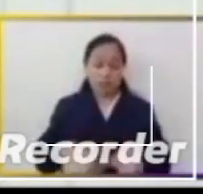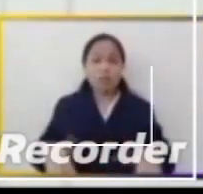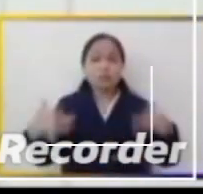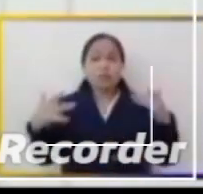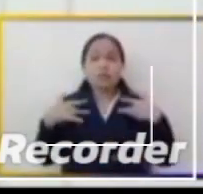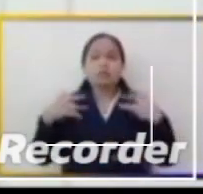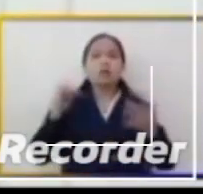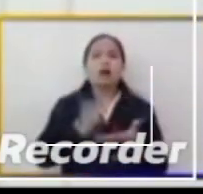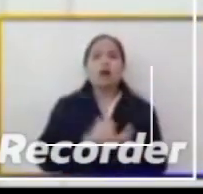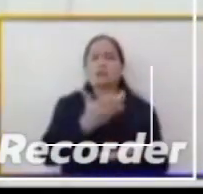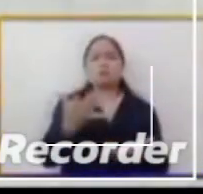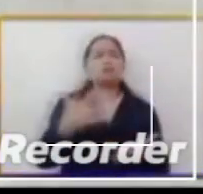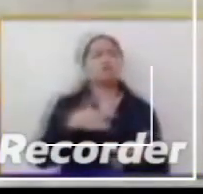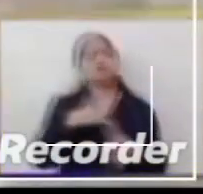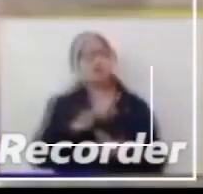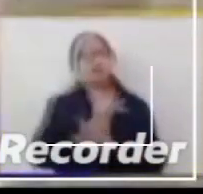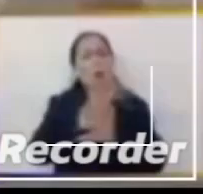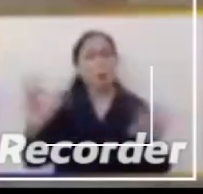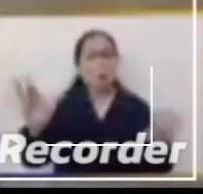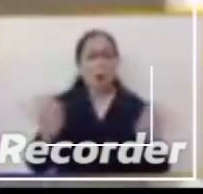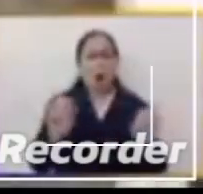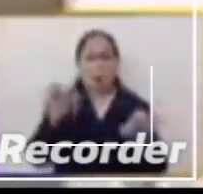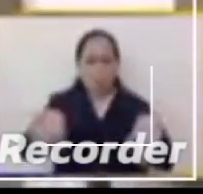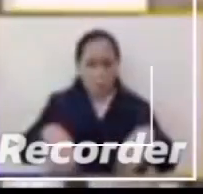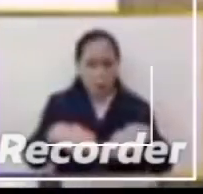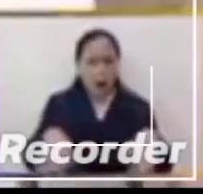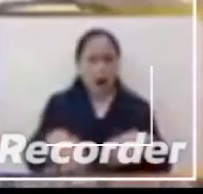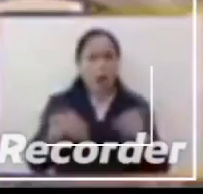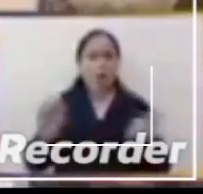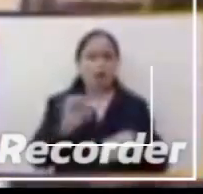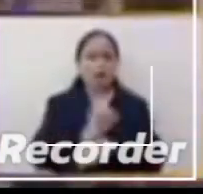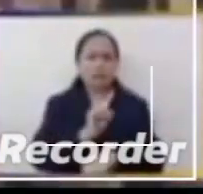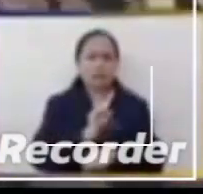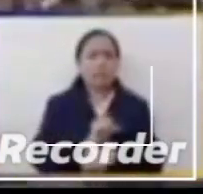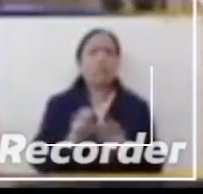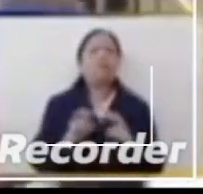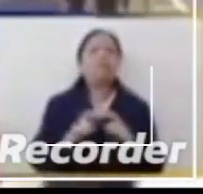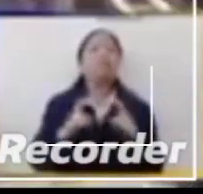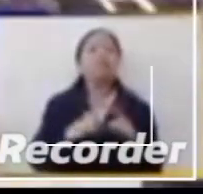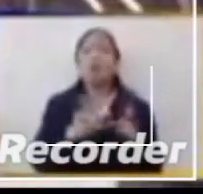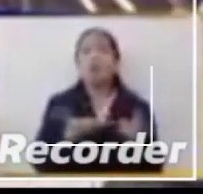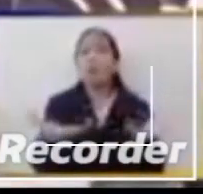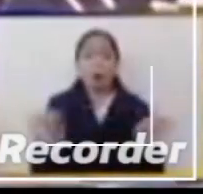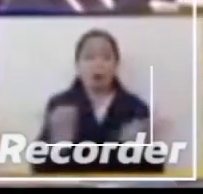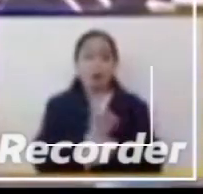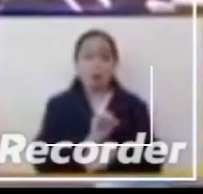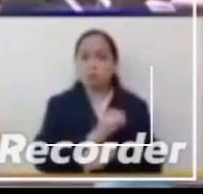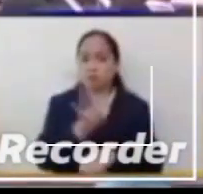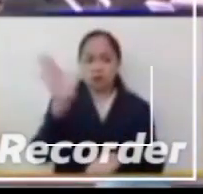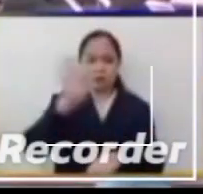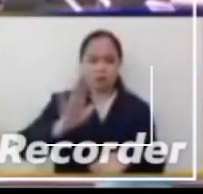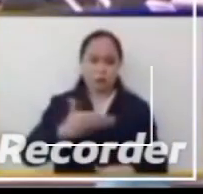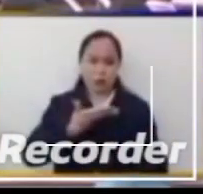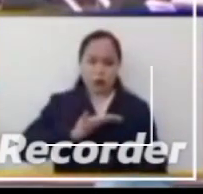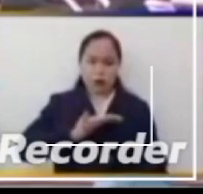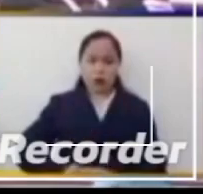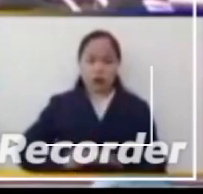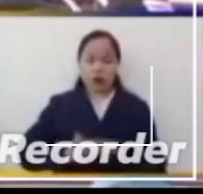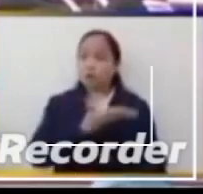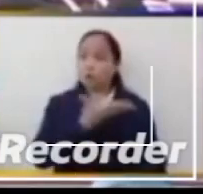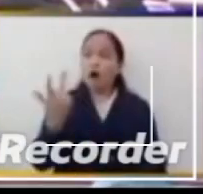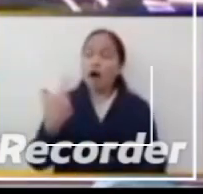na walang ka ng trabaho, pero kahit wala kang trabaho, hindi ka nagutom. Ngayon ay nandito ka pa sa loob